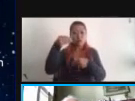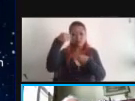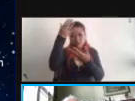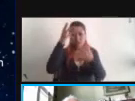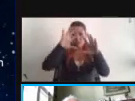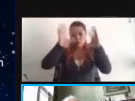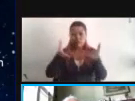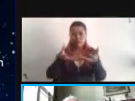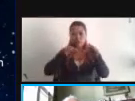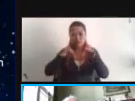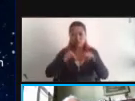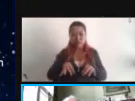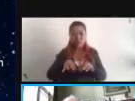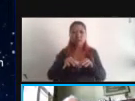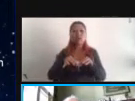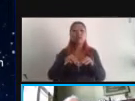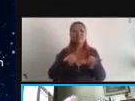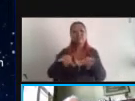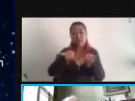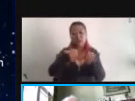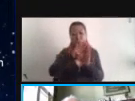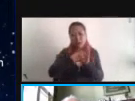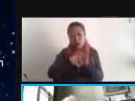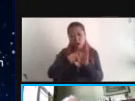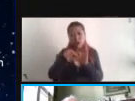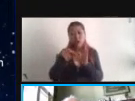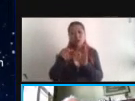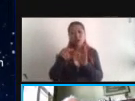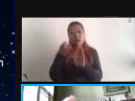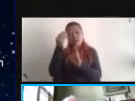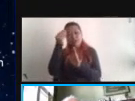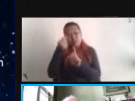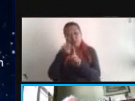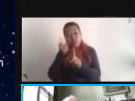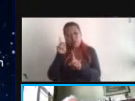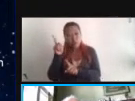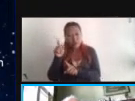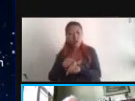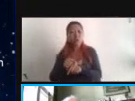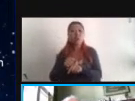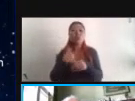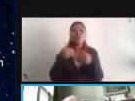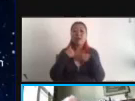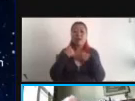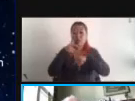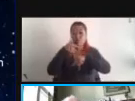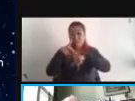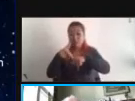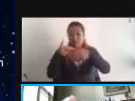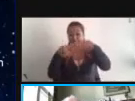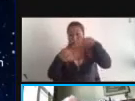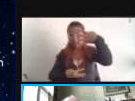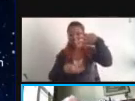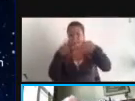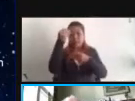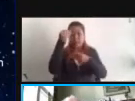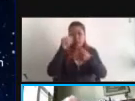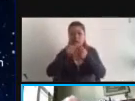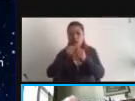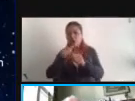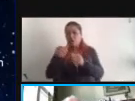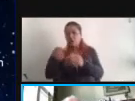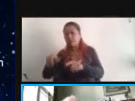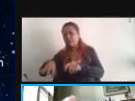standard, background information of where that information came from, give you reference data, and then it'll give you how to apply the